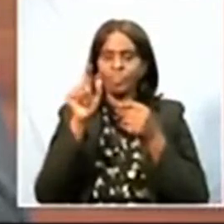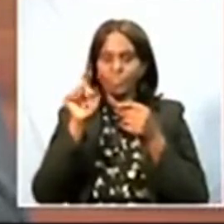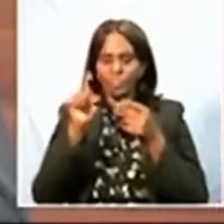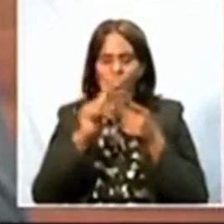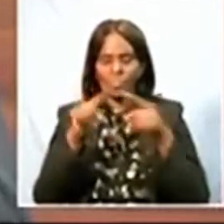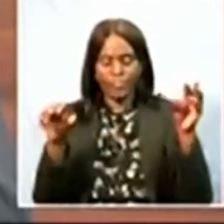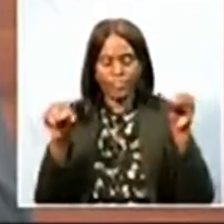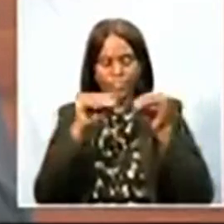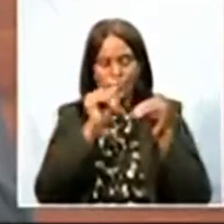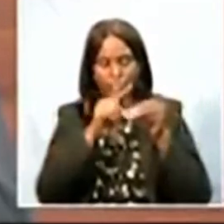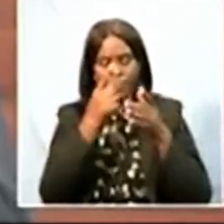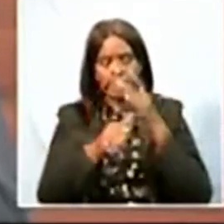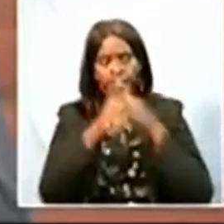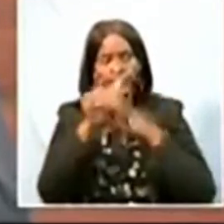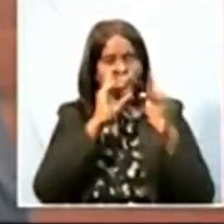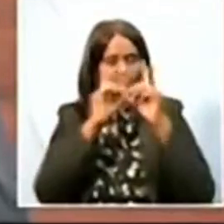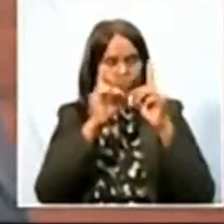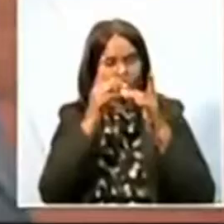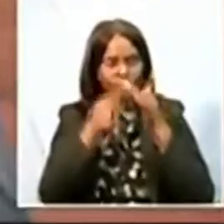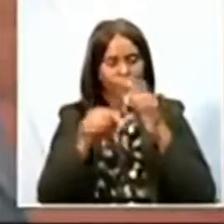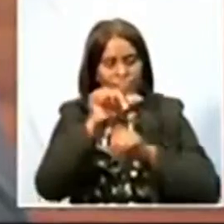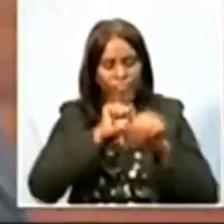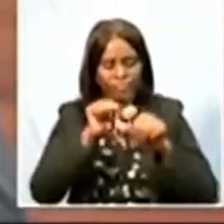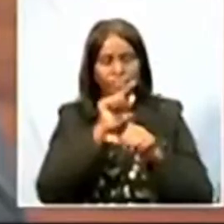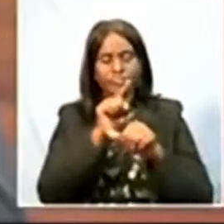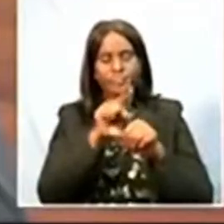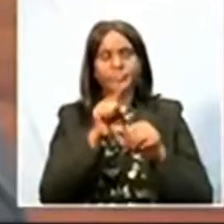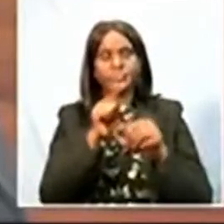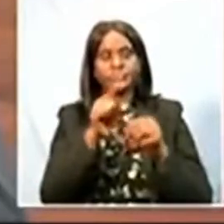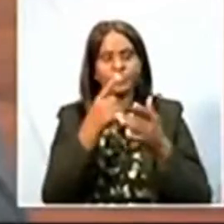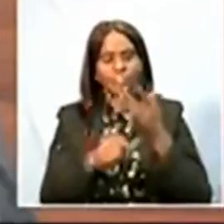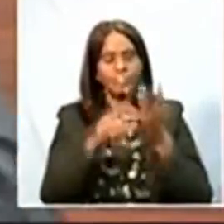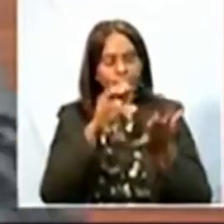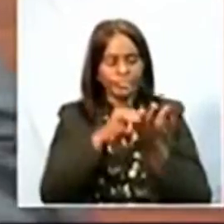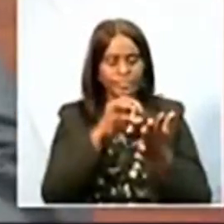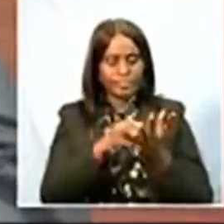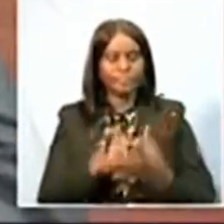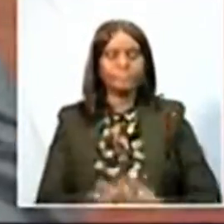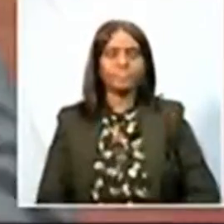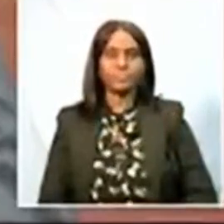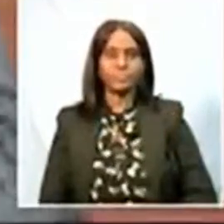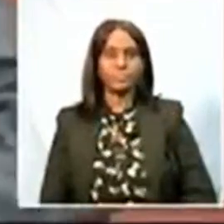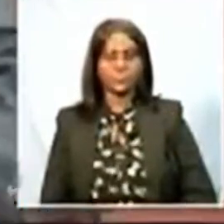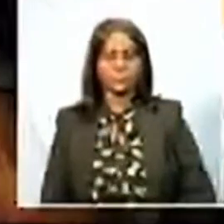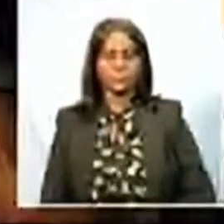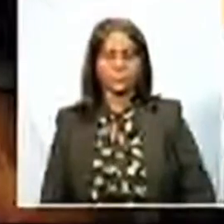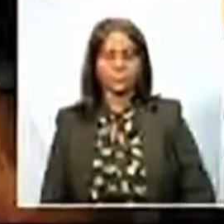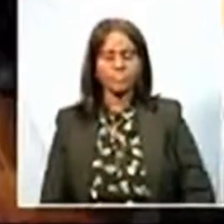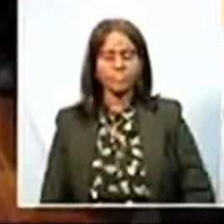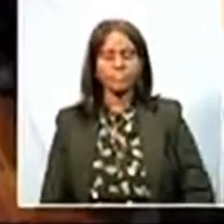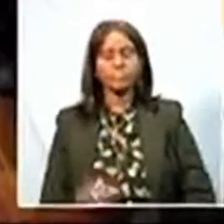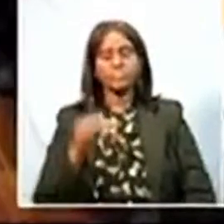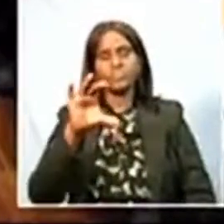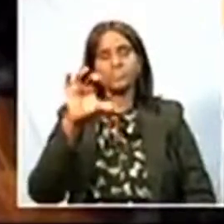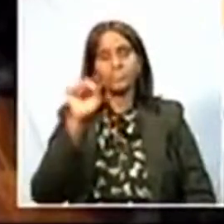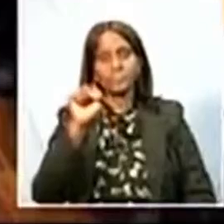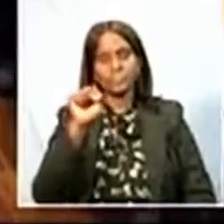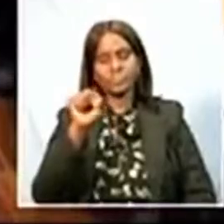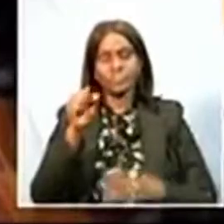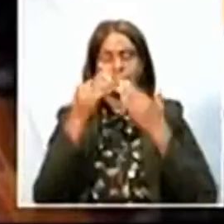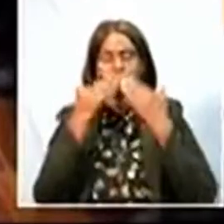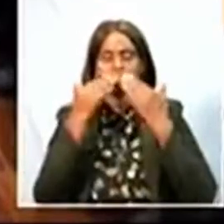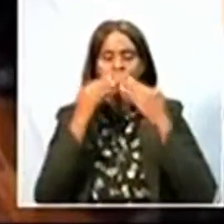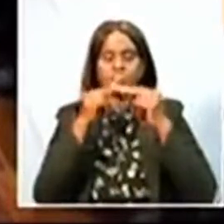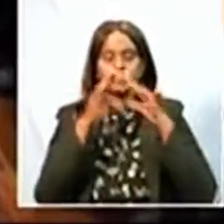replace this? What was the discussion around that matter? Thank you. CS? Thank you,